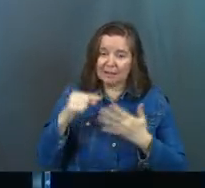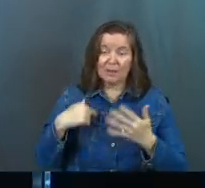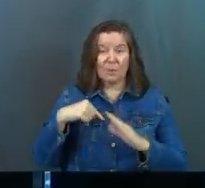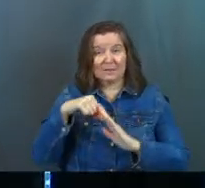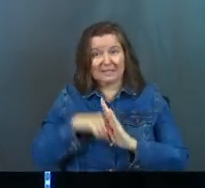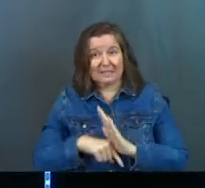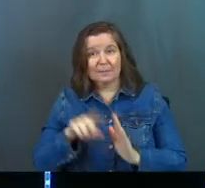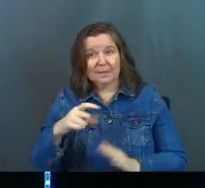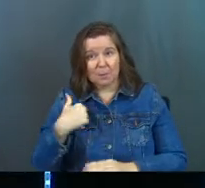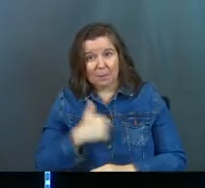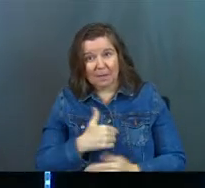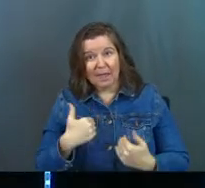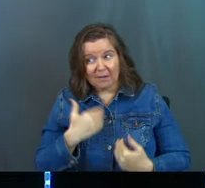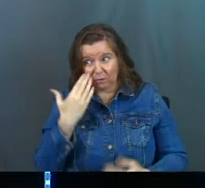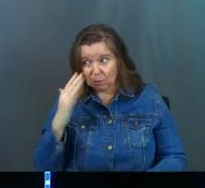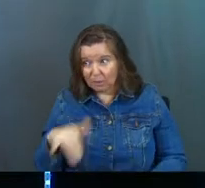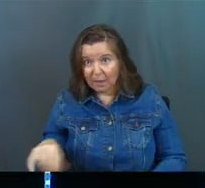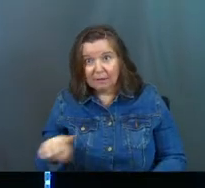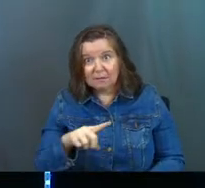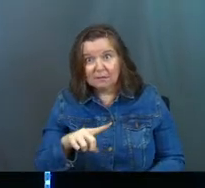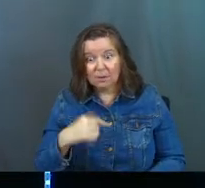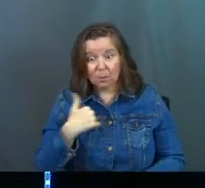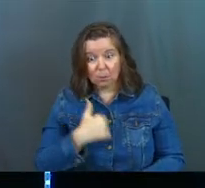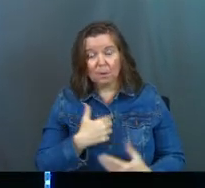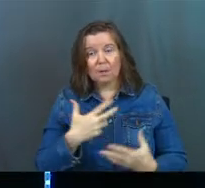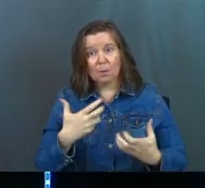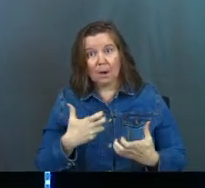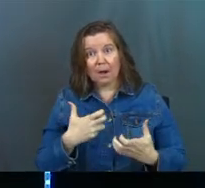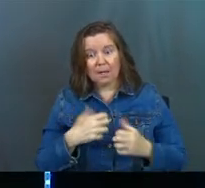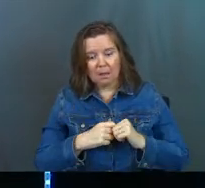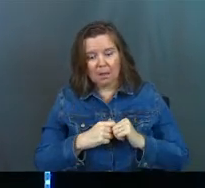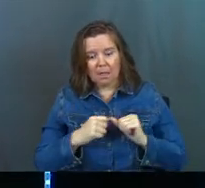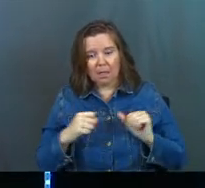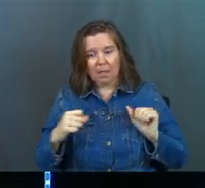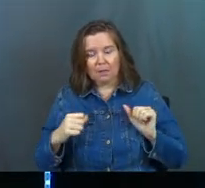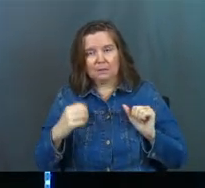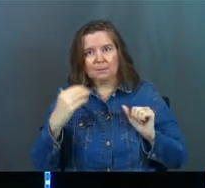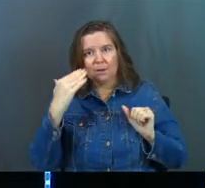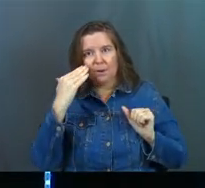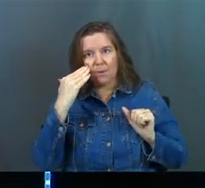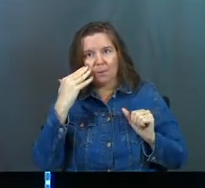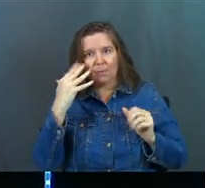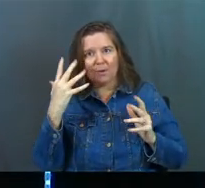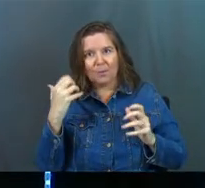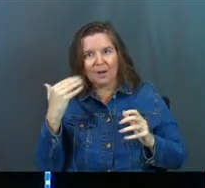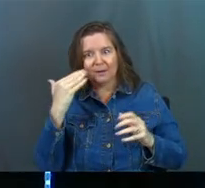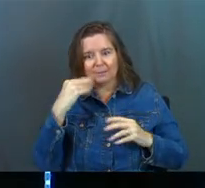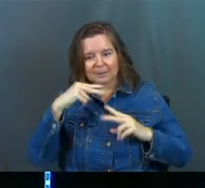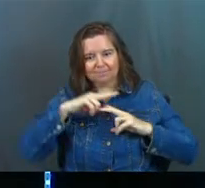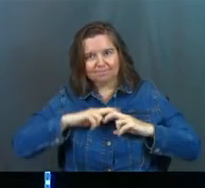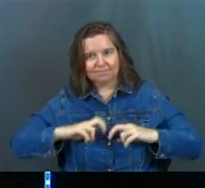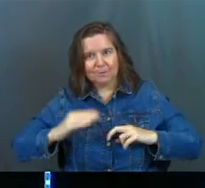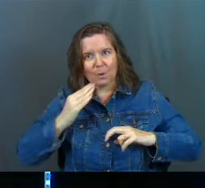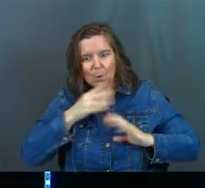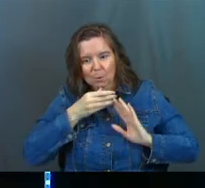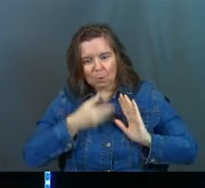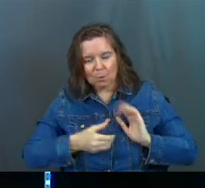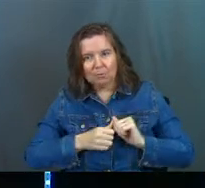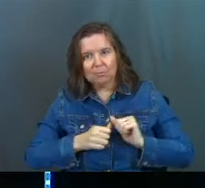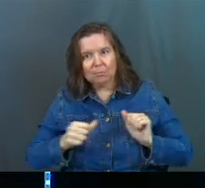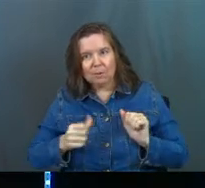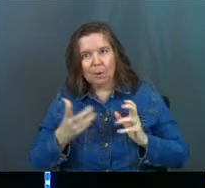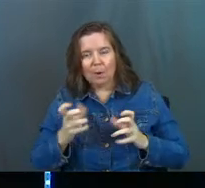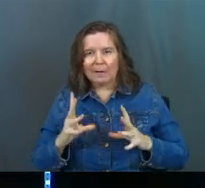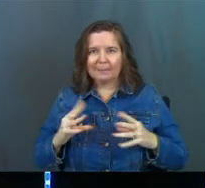needs that we have as human beings. Did you know that? That we would be known. We want to be known for who we really